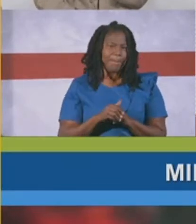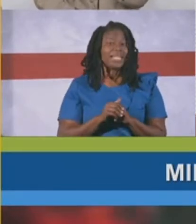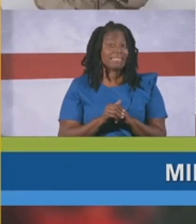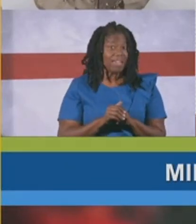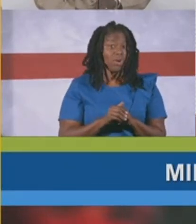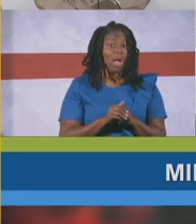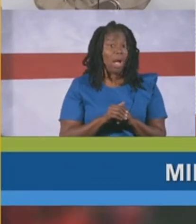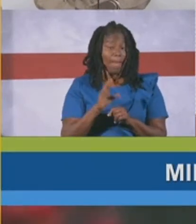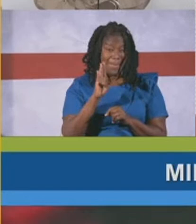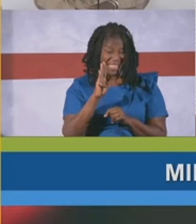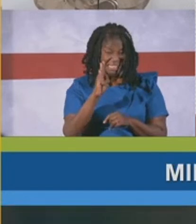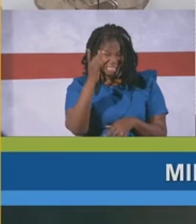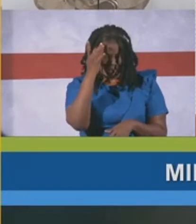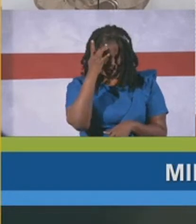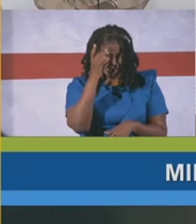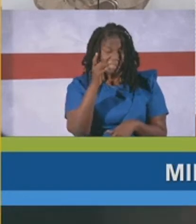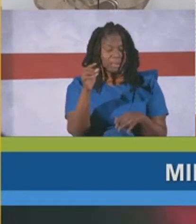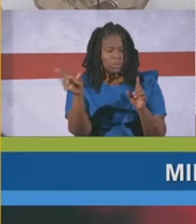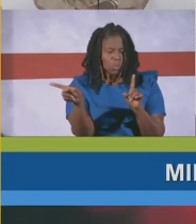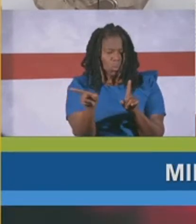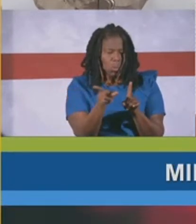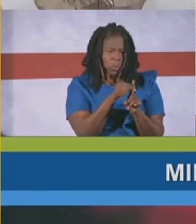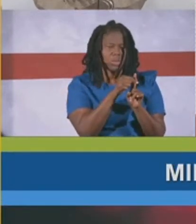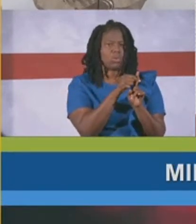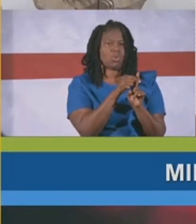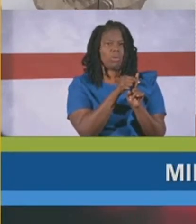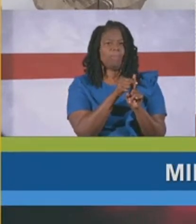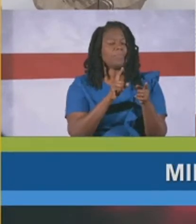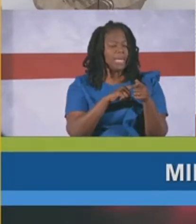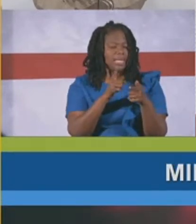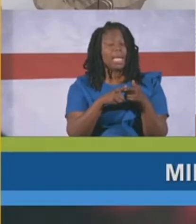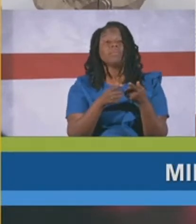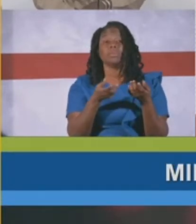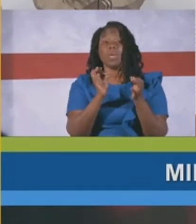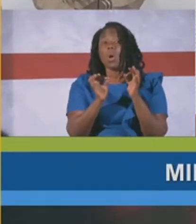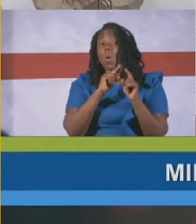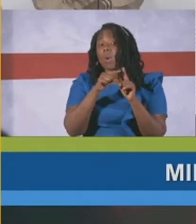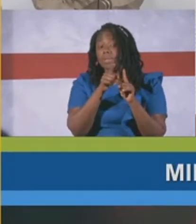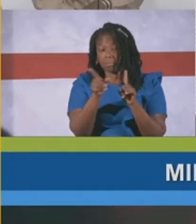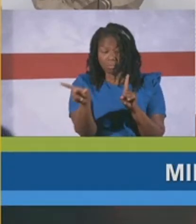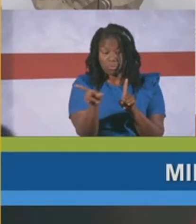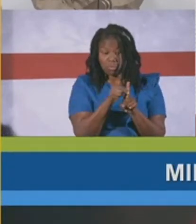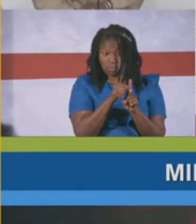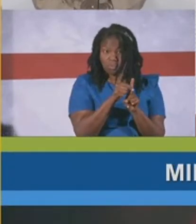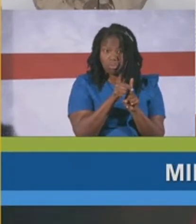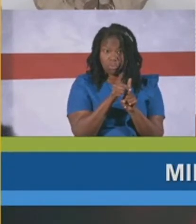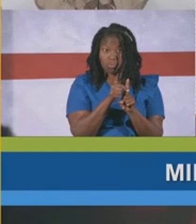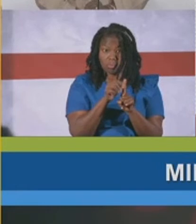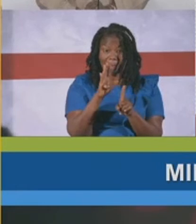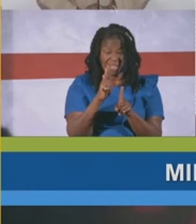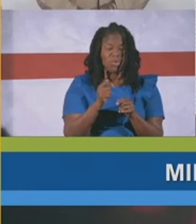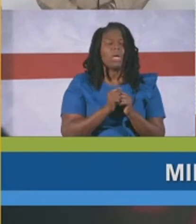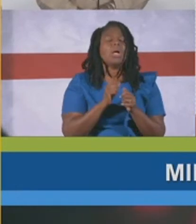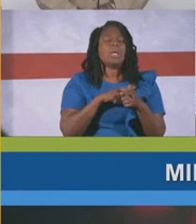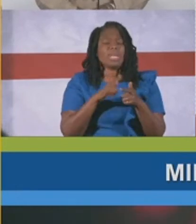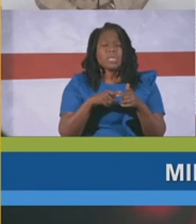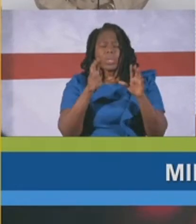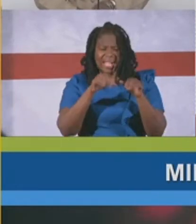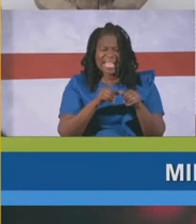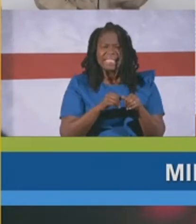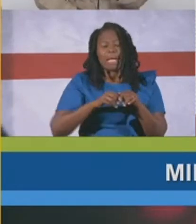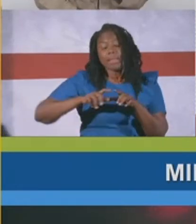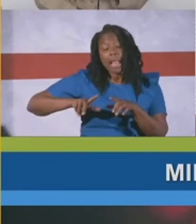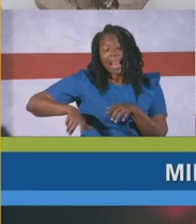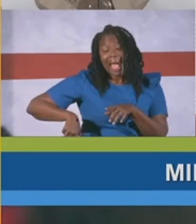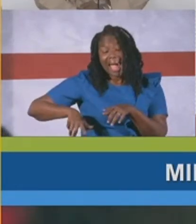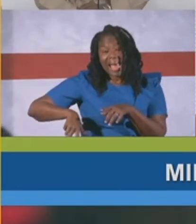bacteria, they can get TB in the form of latent or active TB. Latent